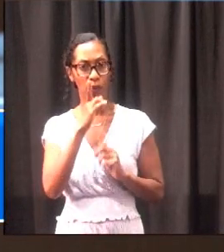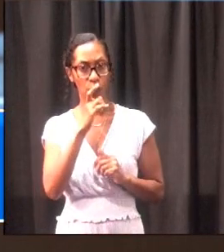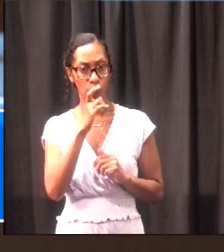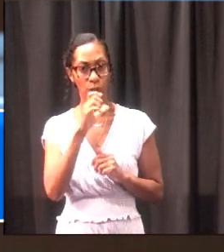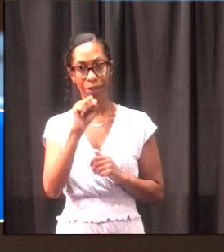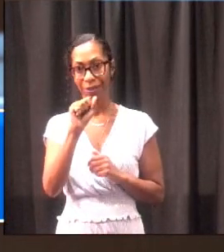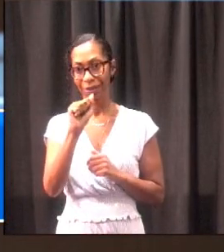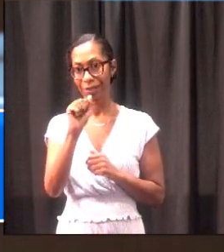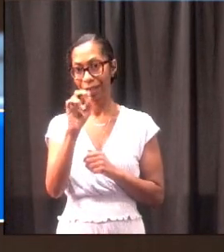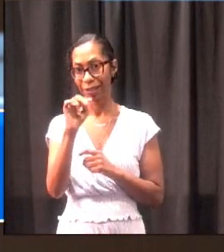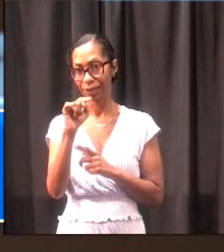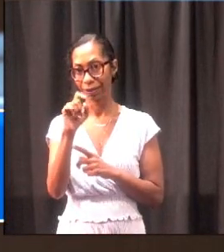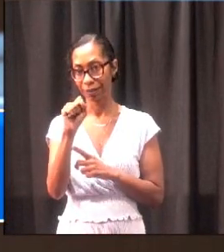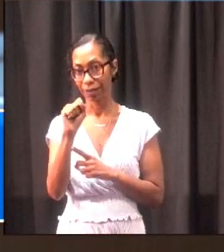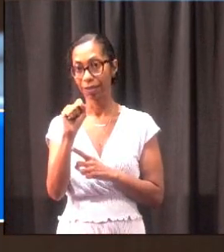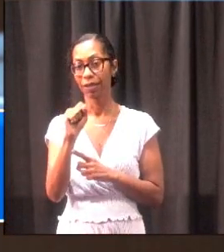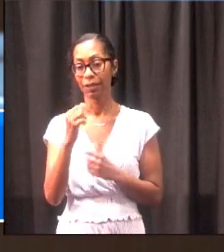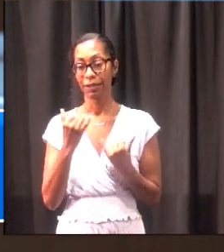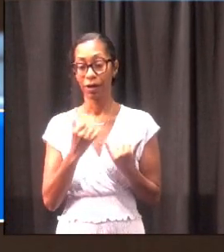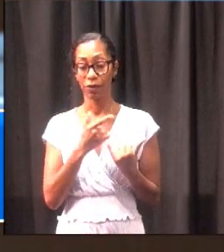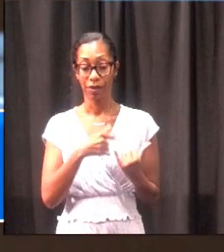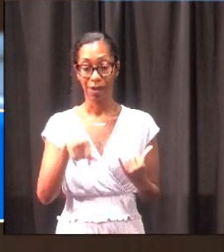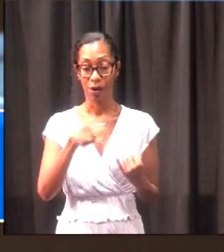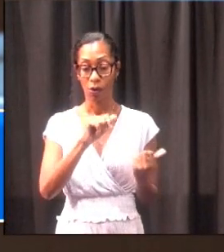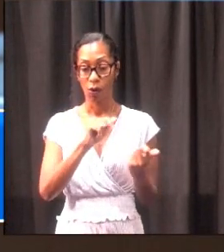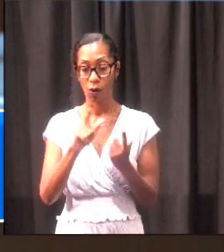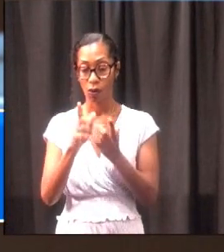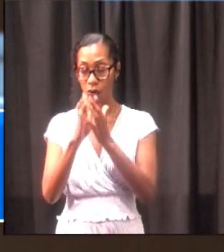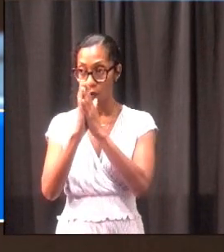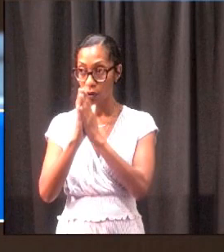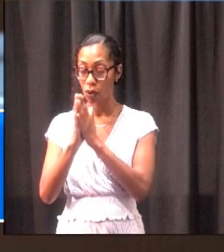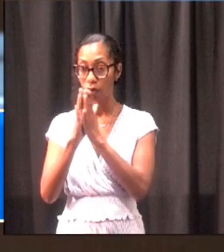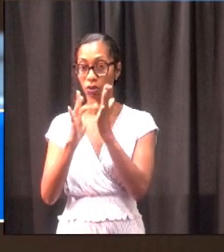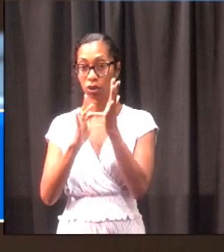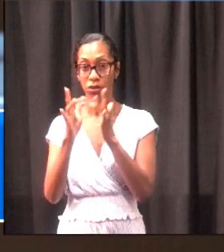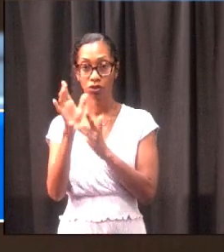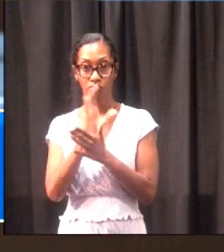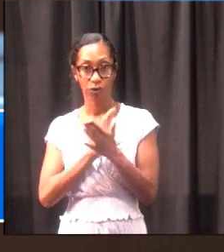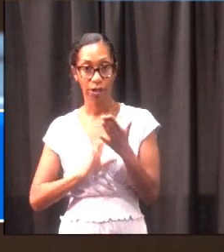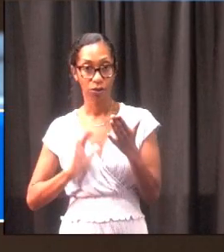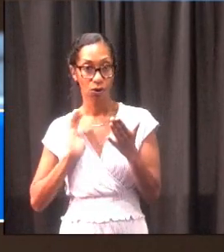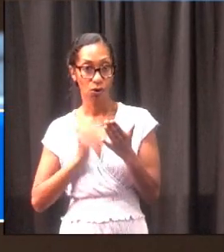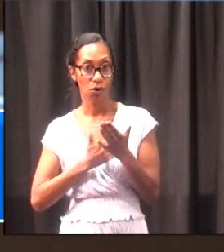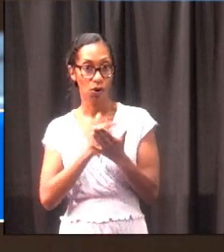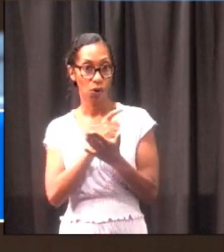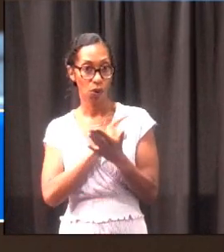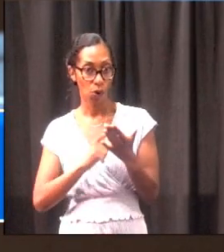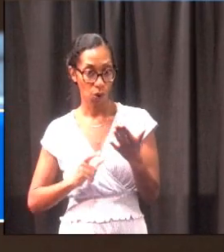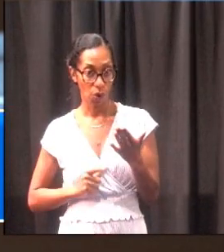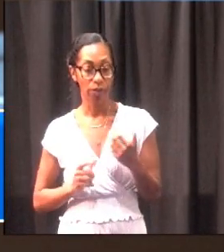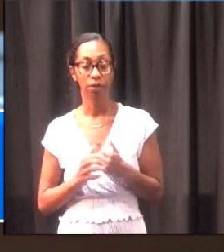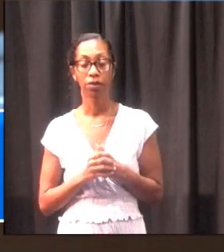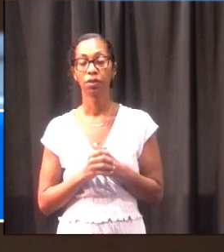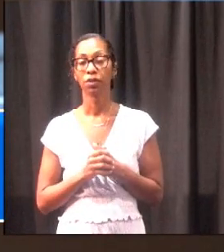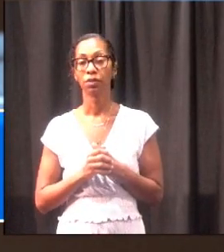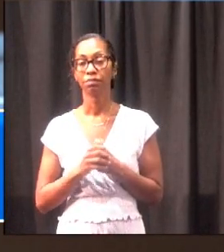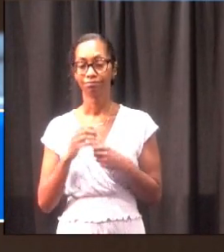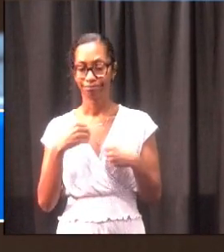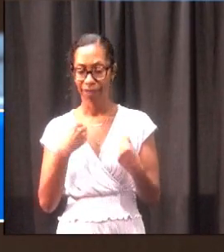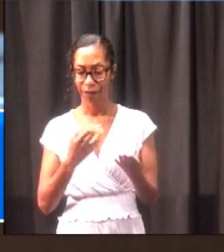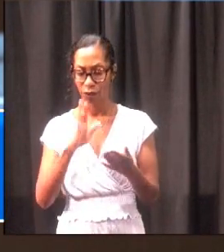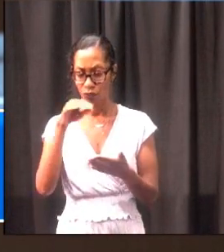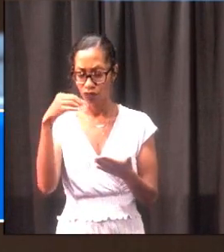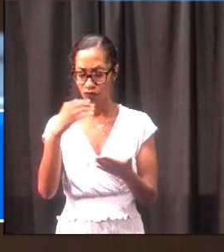every place call on the name of Jesus Christ our Lord, both theirs and ours, grace to you